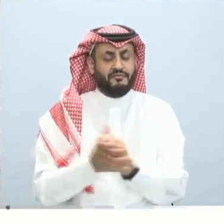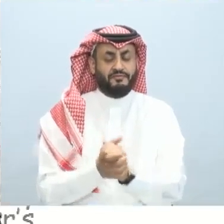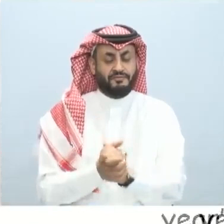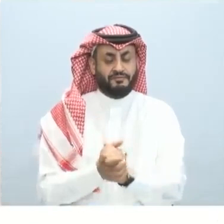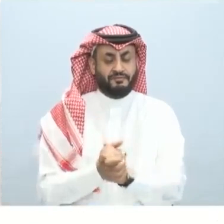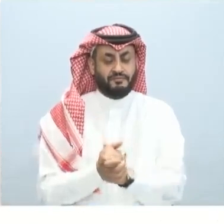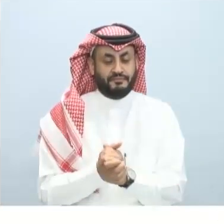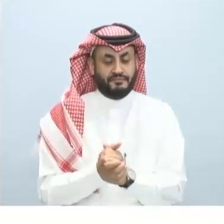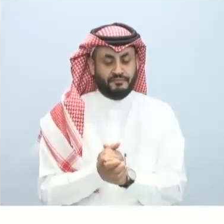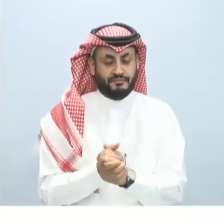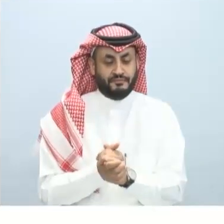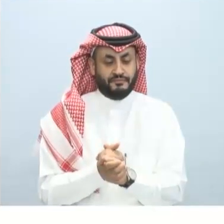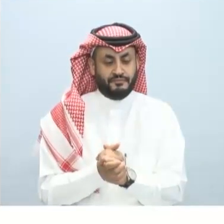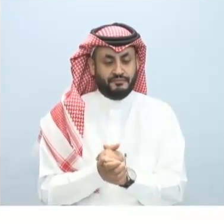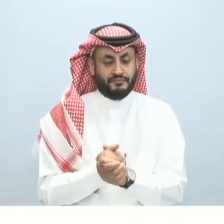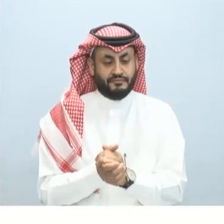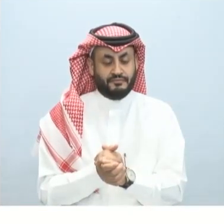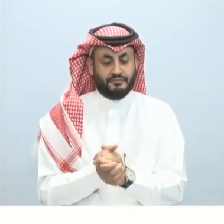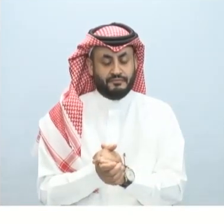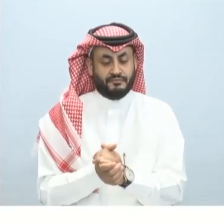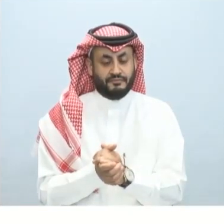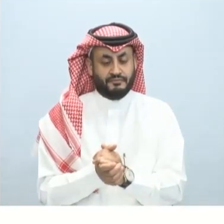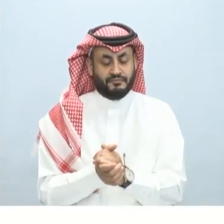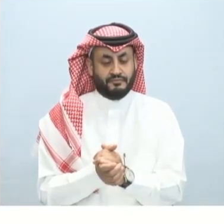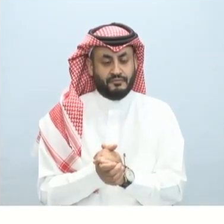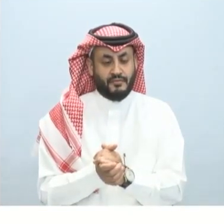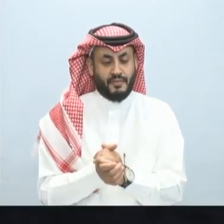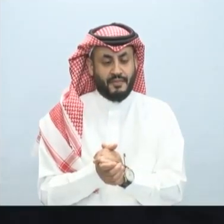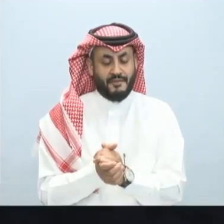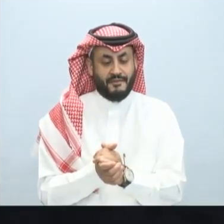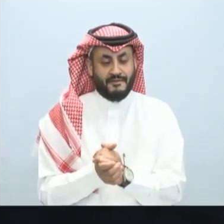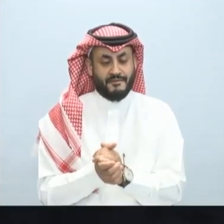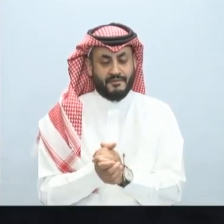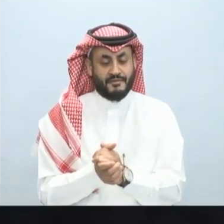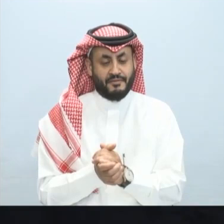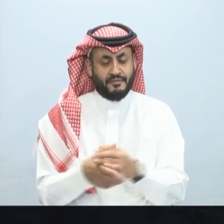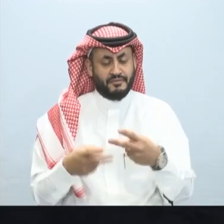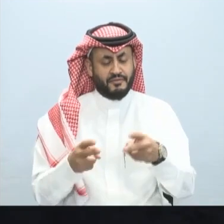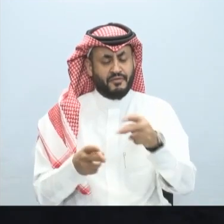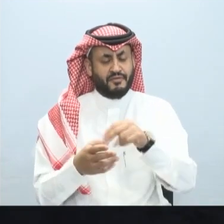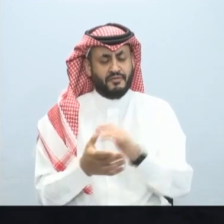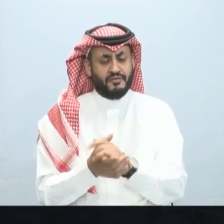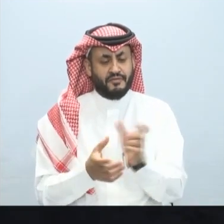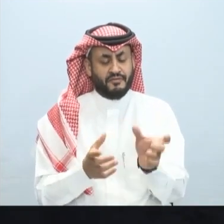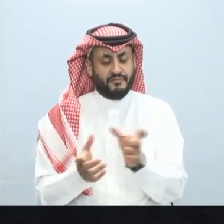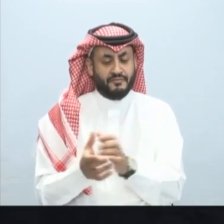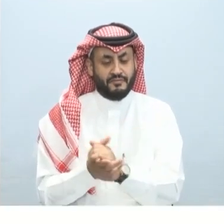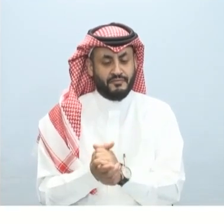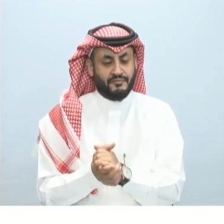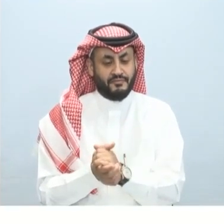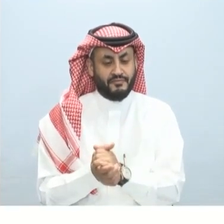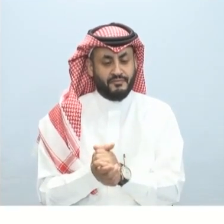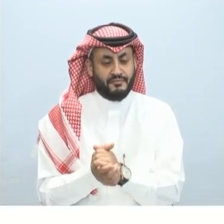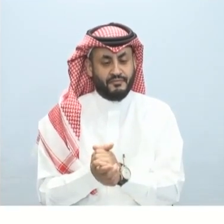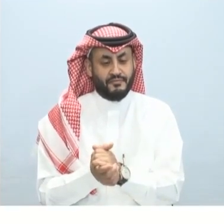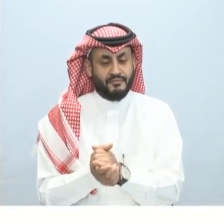Now, this is going to be the first type, and with this first type, we can add words, for example, a